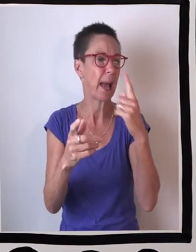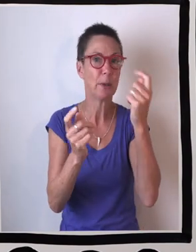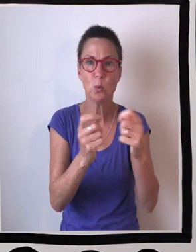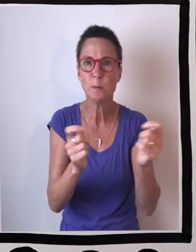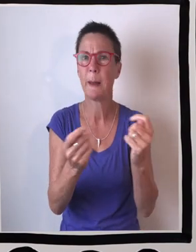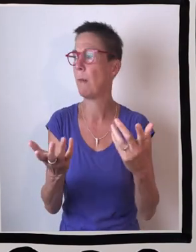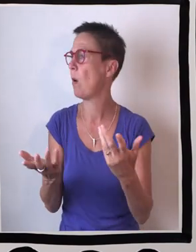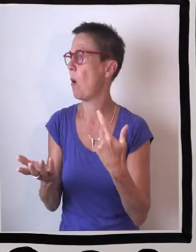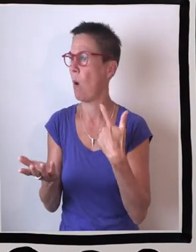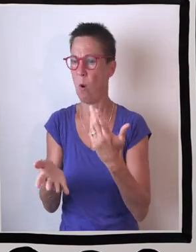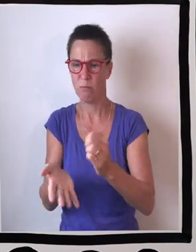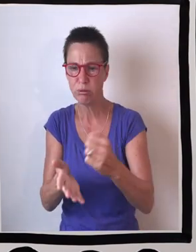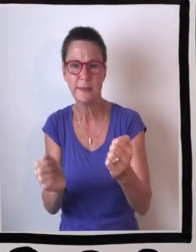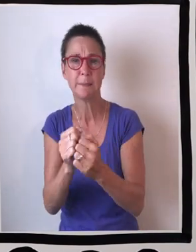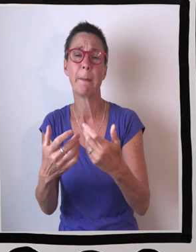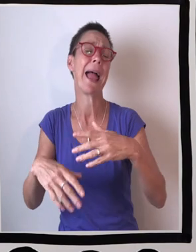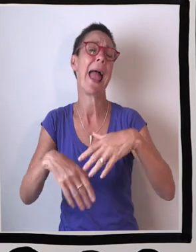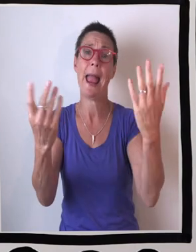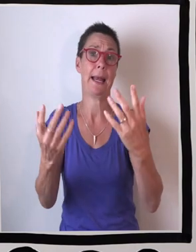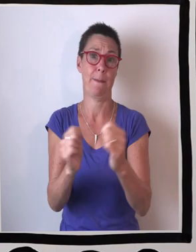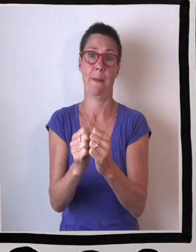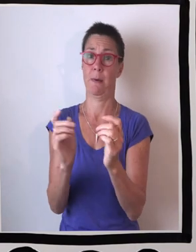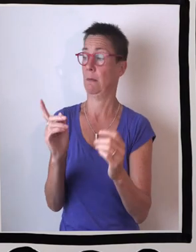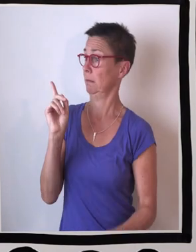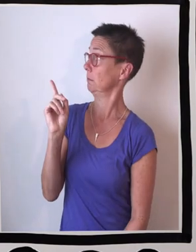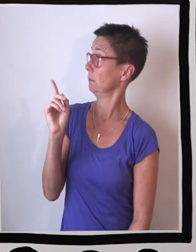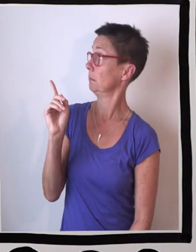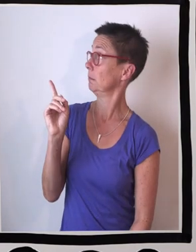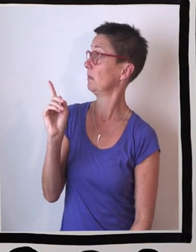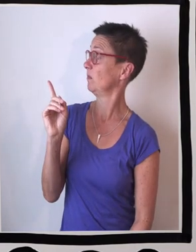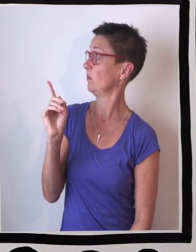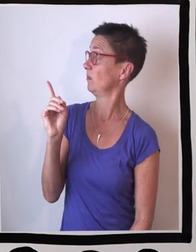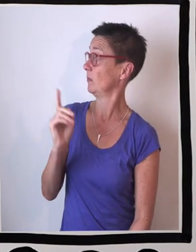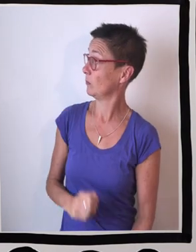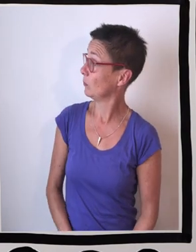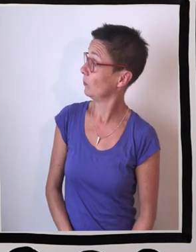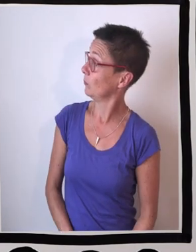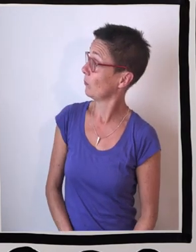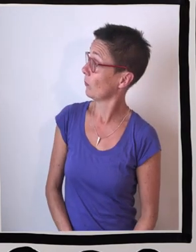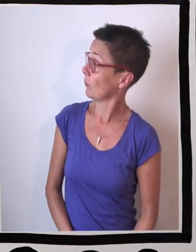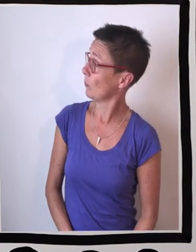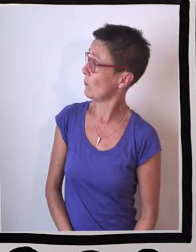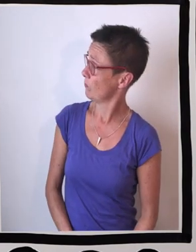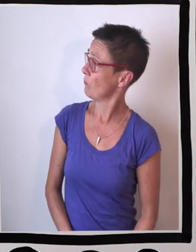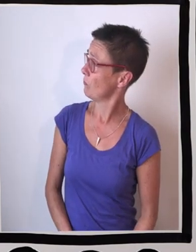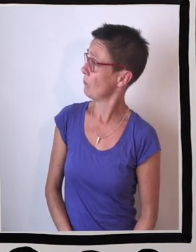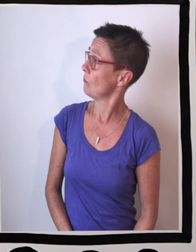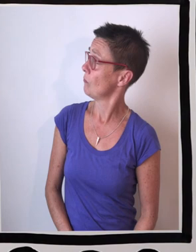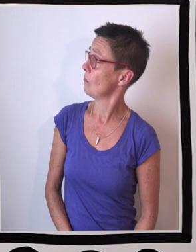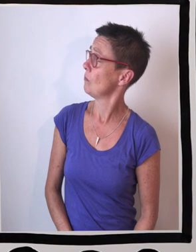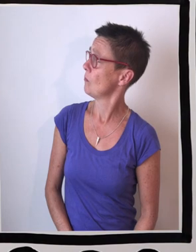of printing paper, whatever you have at home, and scrunch it up into